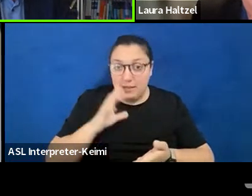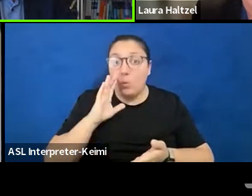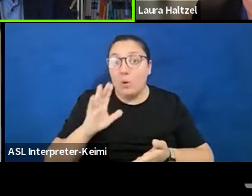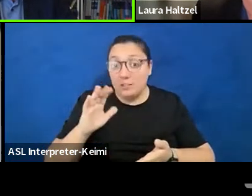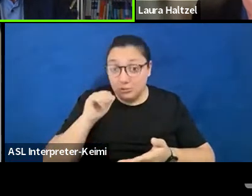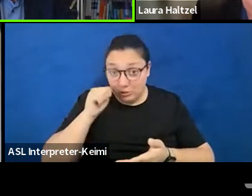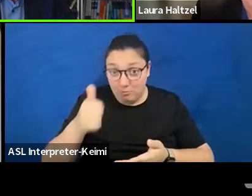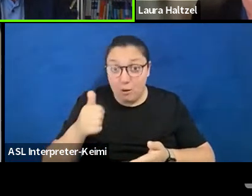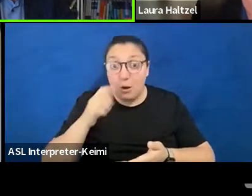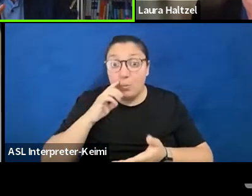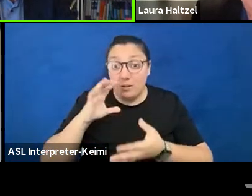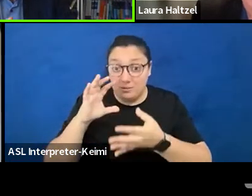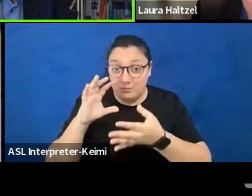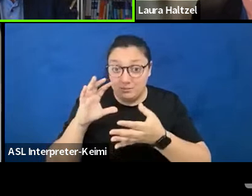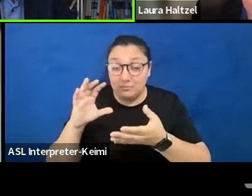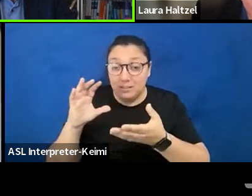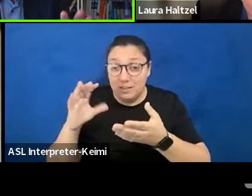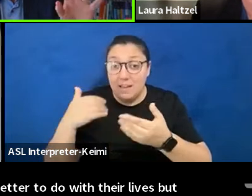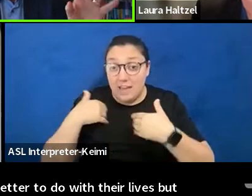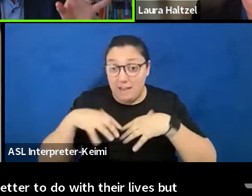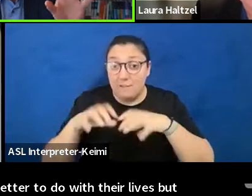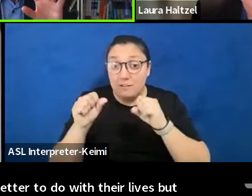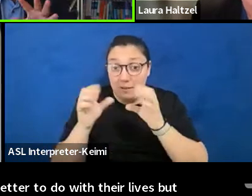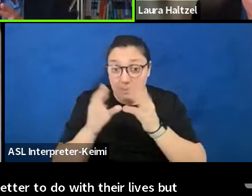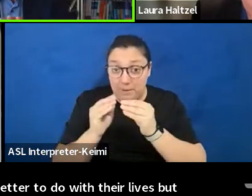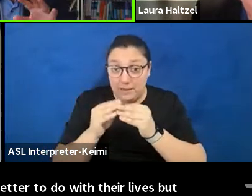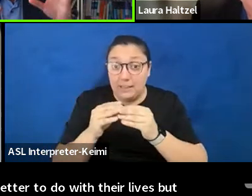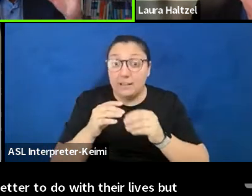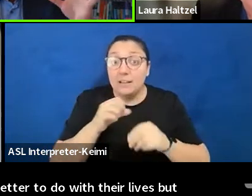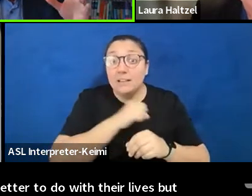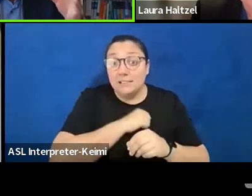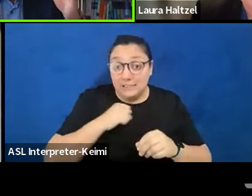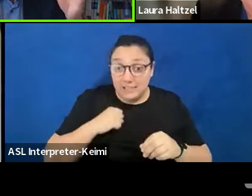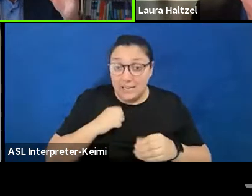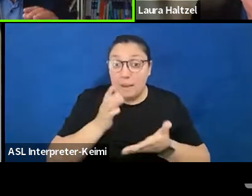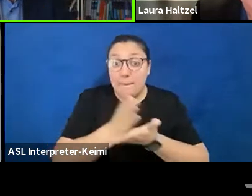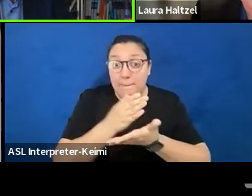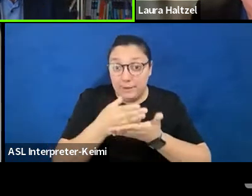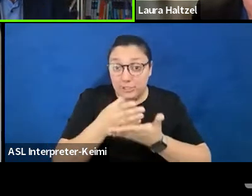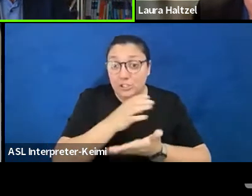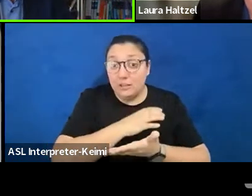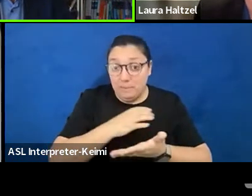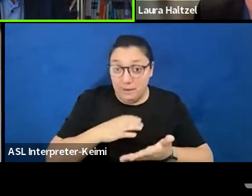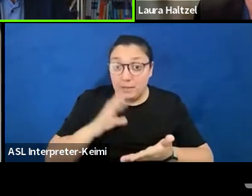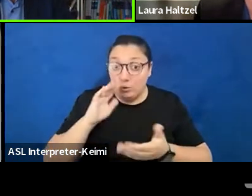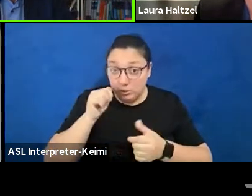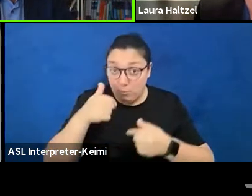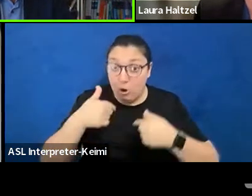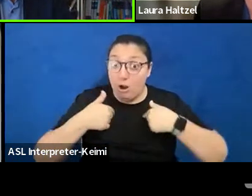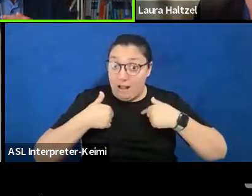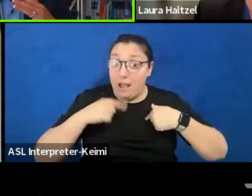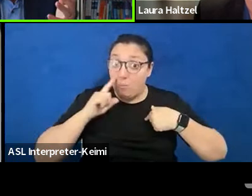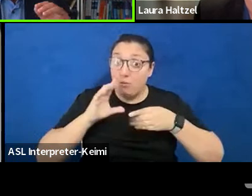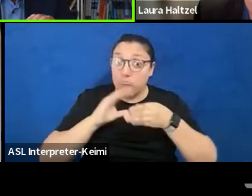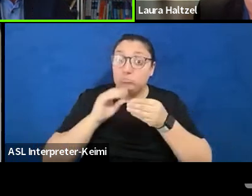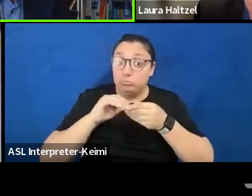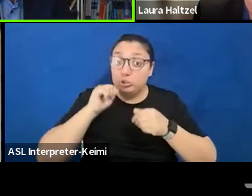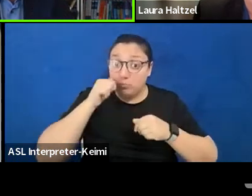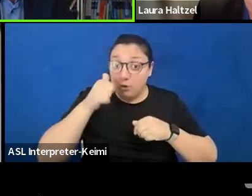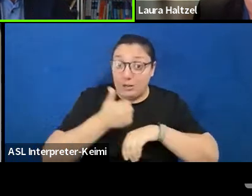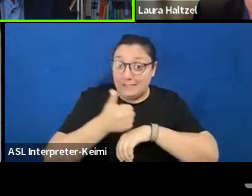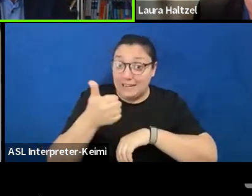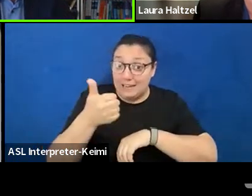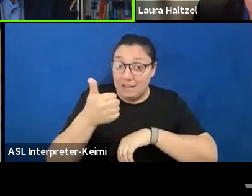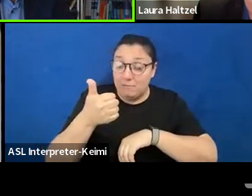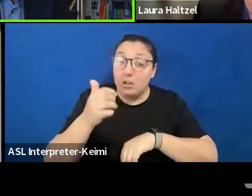testifying at 10 a.m. It'll be live. If you just go to Senate Budget Committee hearings, you'll see the page. You can click on it at 10 a.m. We'll talk about